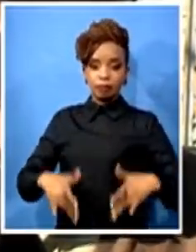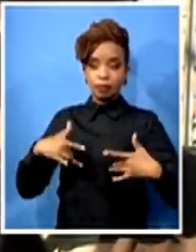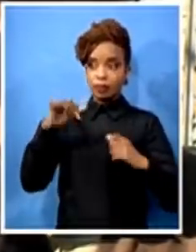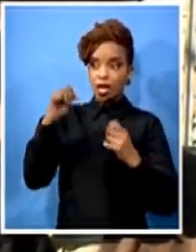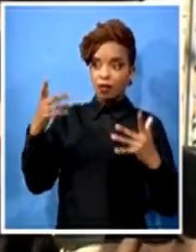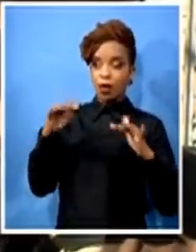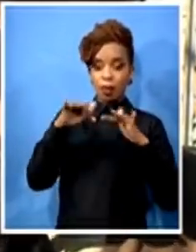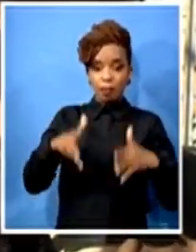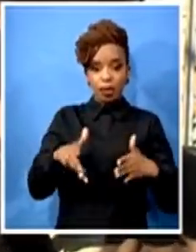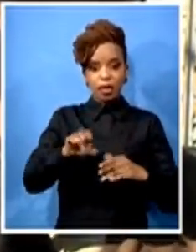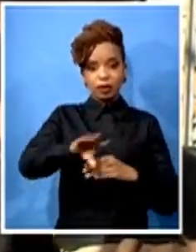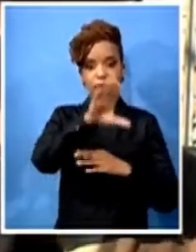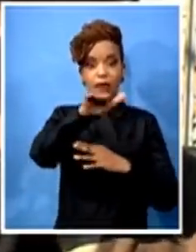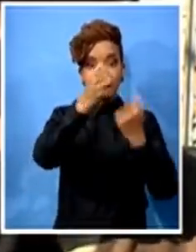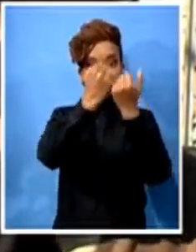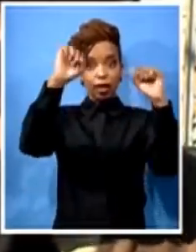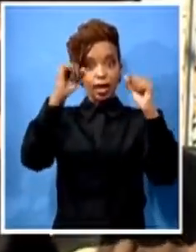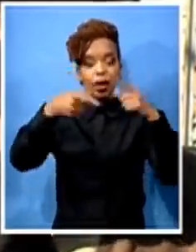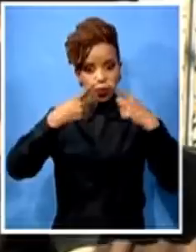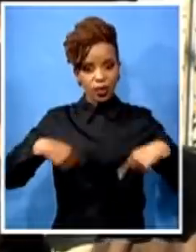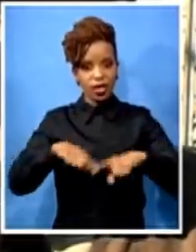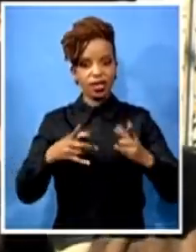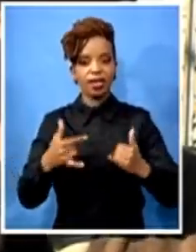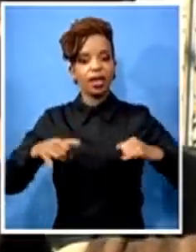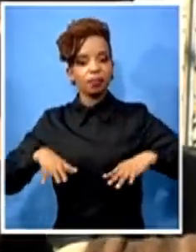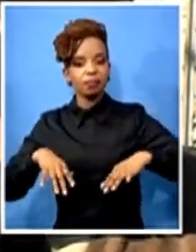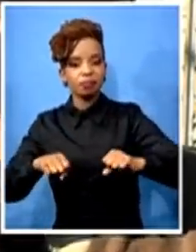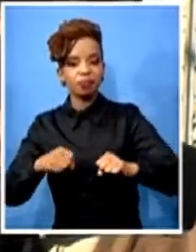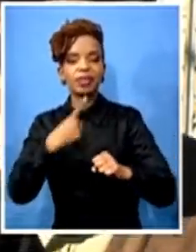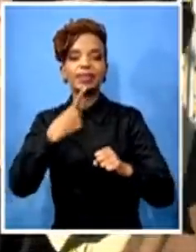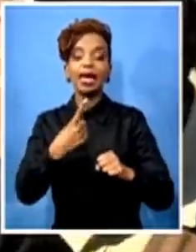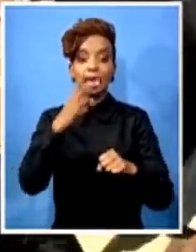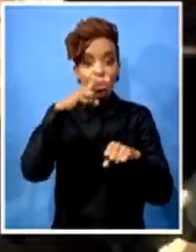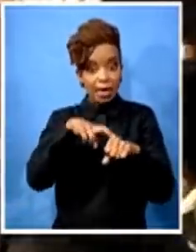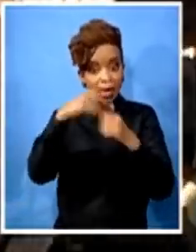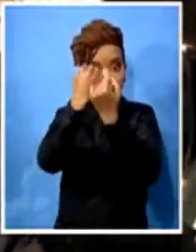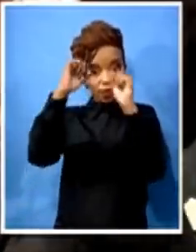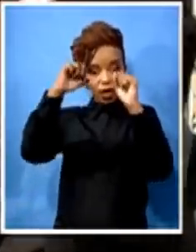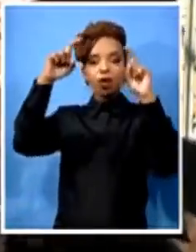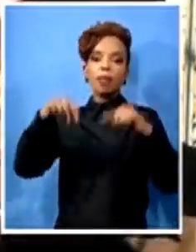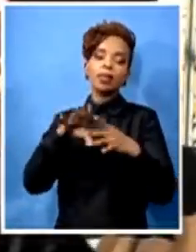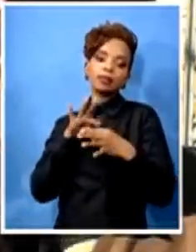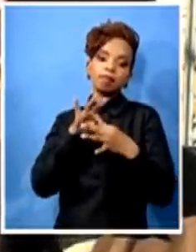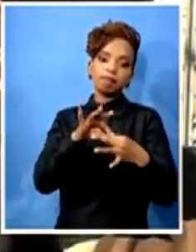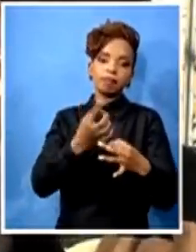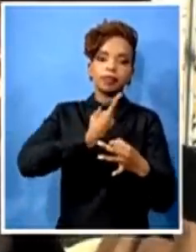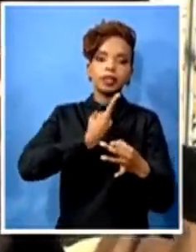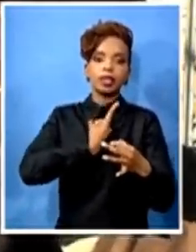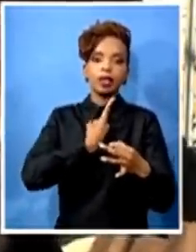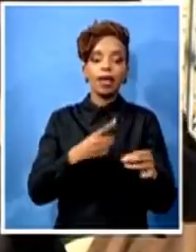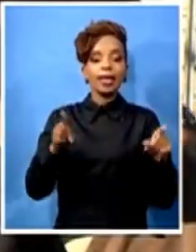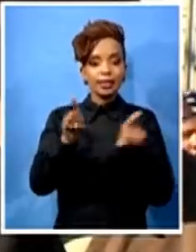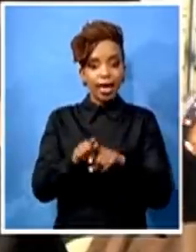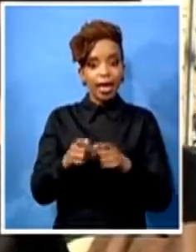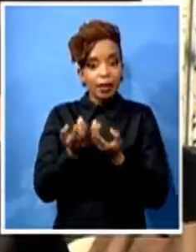mean that when we need freedom, we must commit ourselves. It also symbolizes the struggle and suffering of the people back in Zimbabwe.